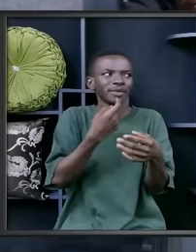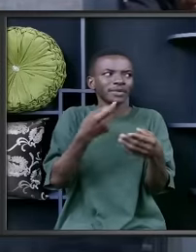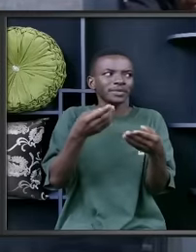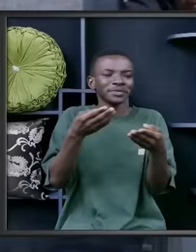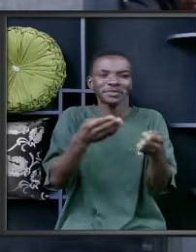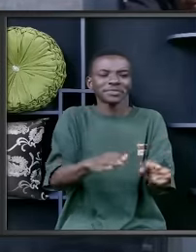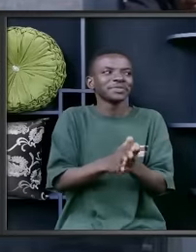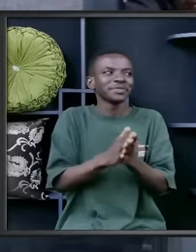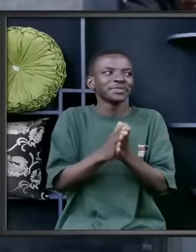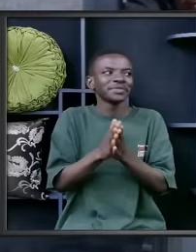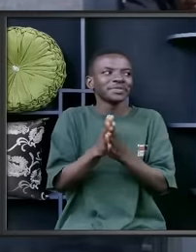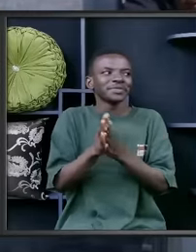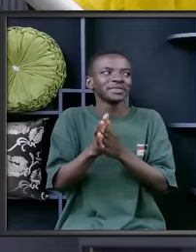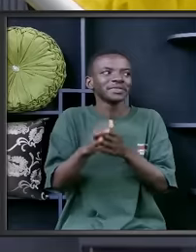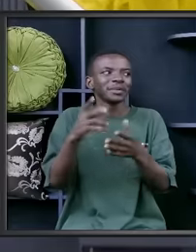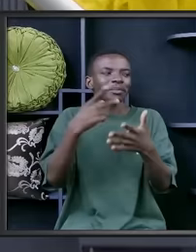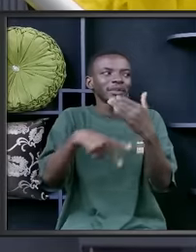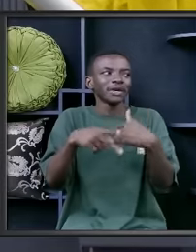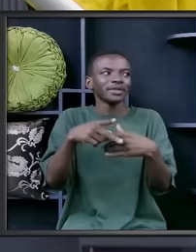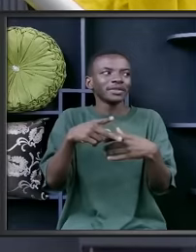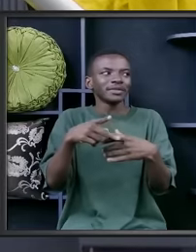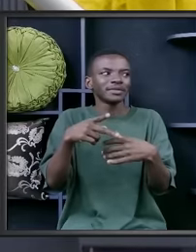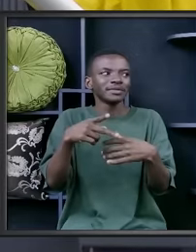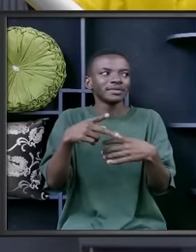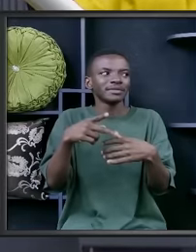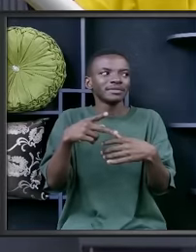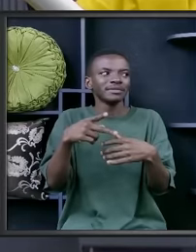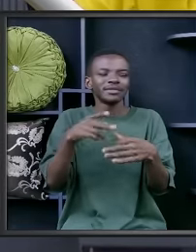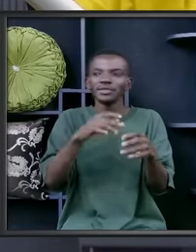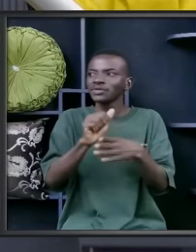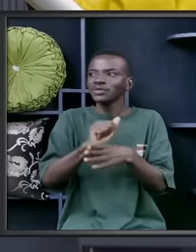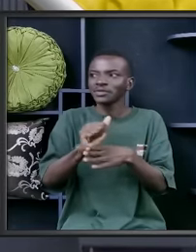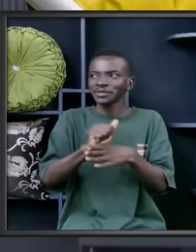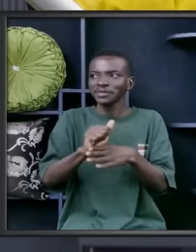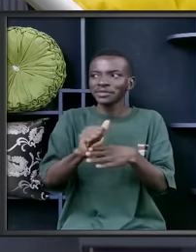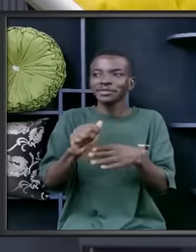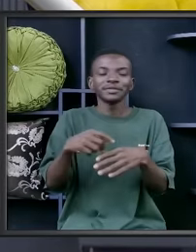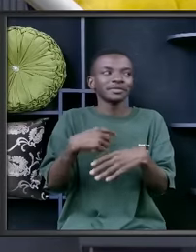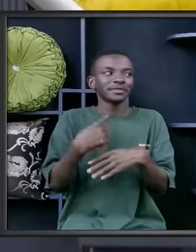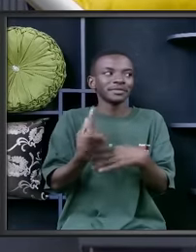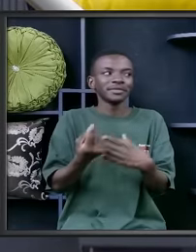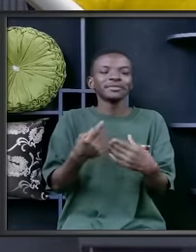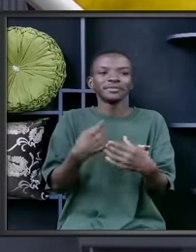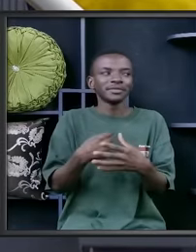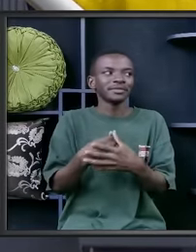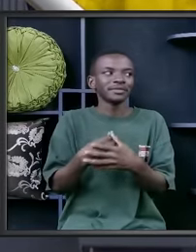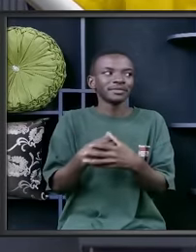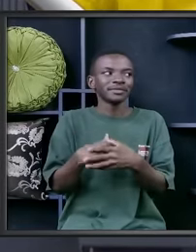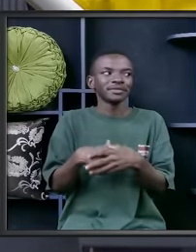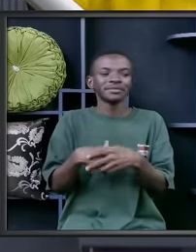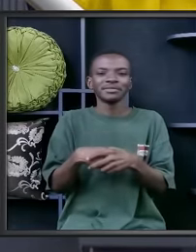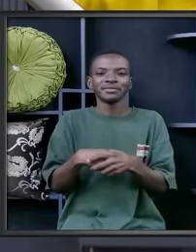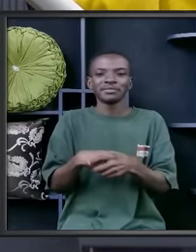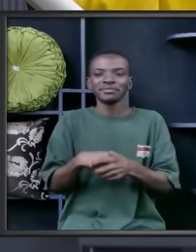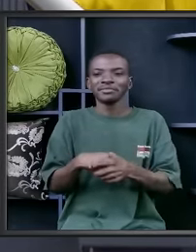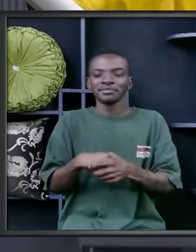Madam, not part of the training be that. Now the thing where my son talk. Now they talk. No, it don't matter. It